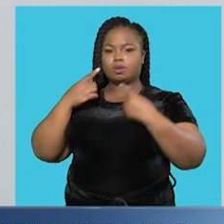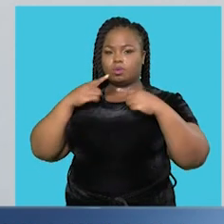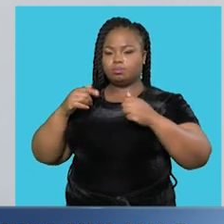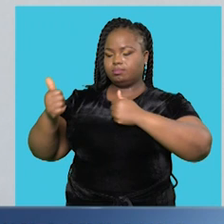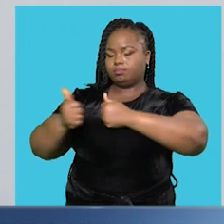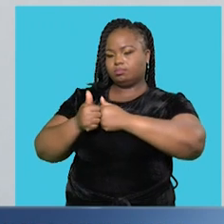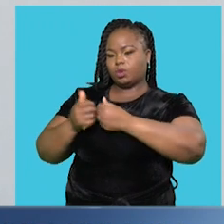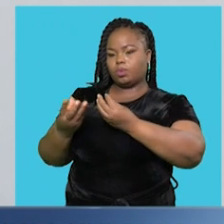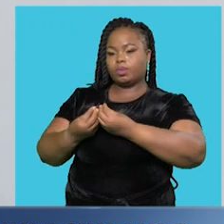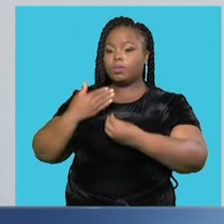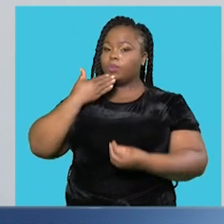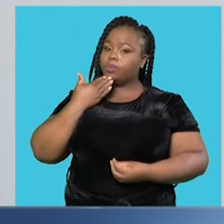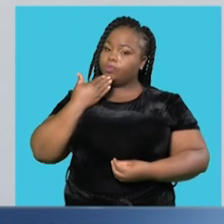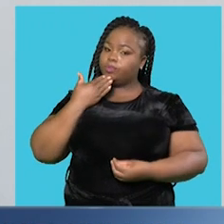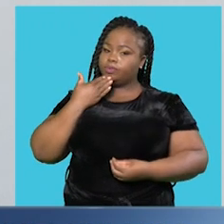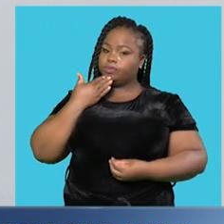partnership with